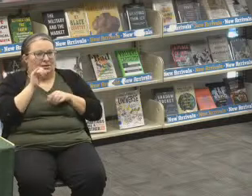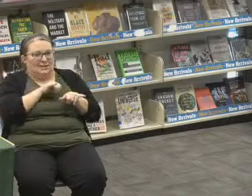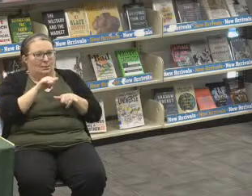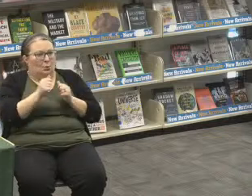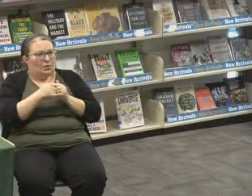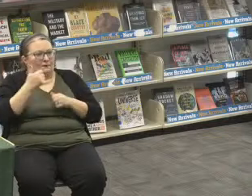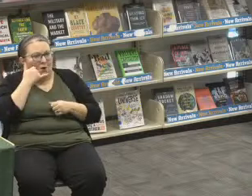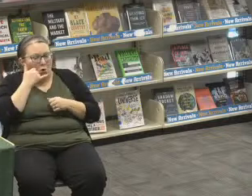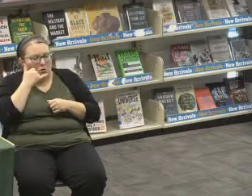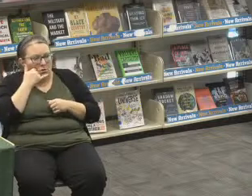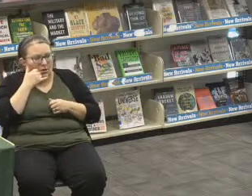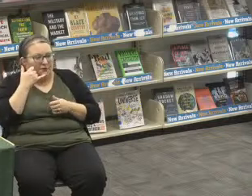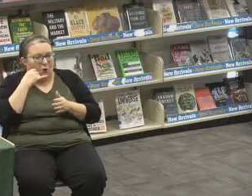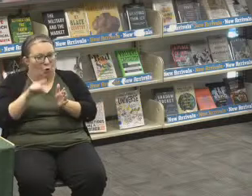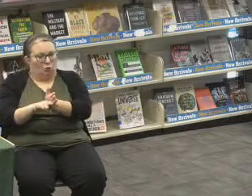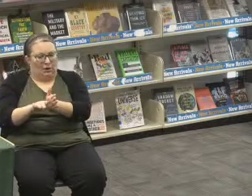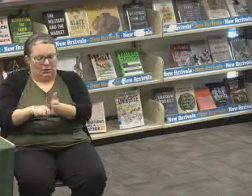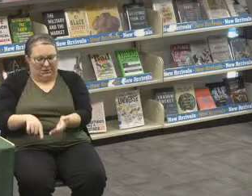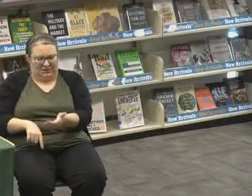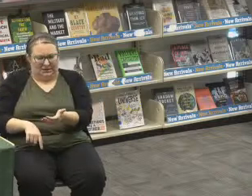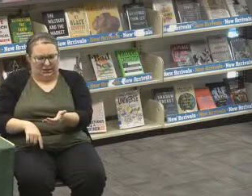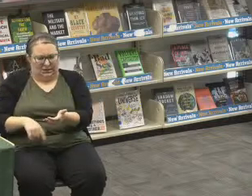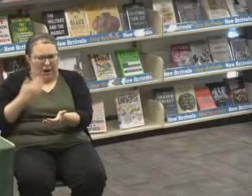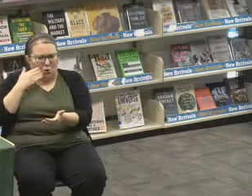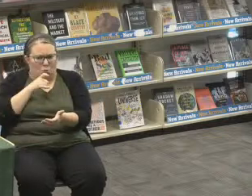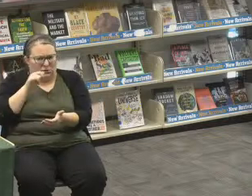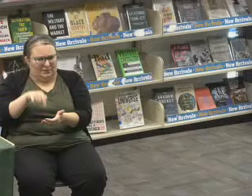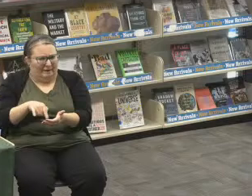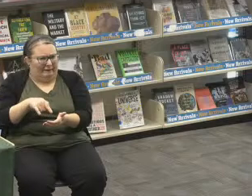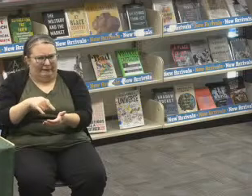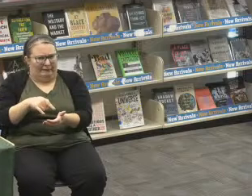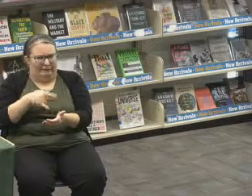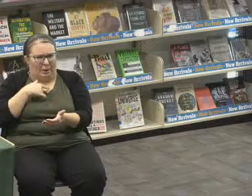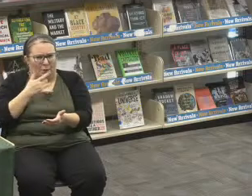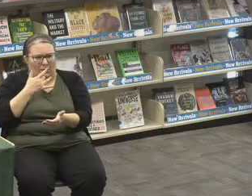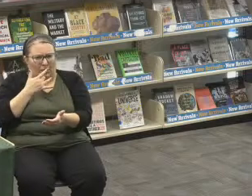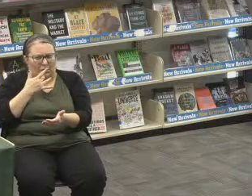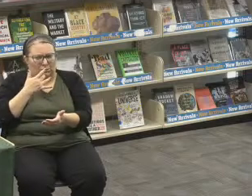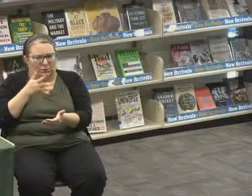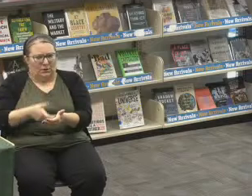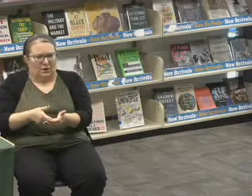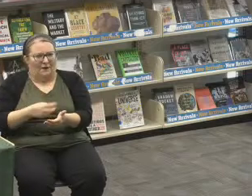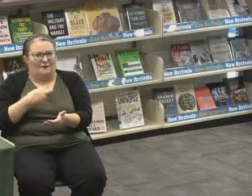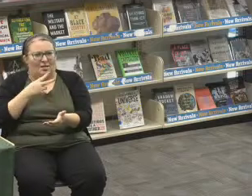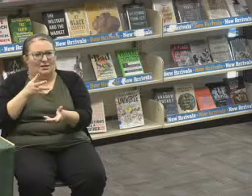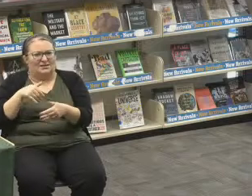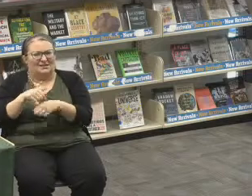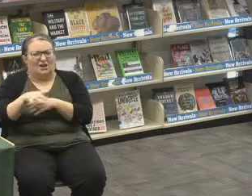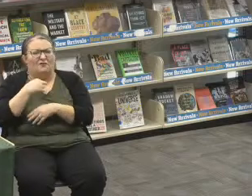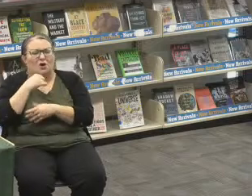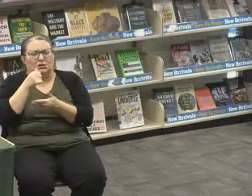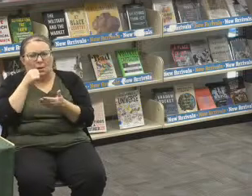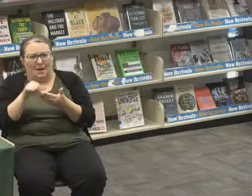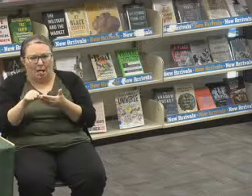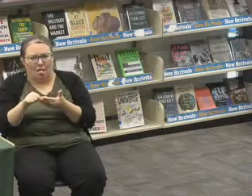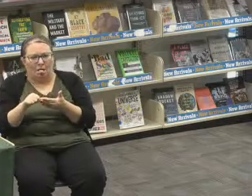comes to the phone. They get a phone call, they don't know who it is, they would rather just put it on voicemail and deal with it later if they do deal with it